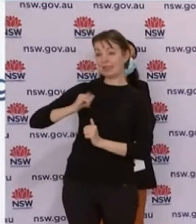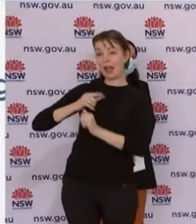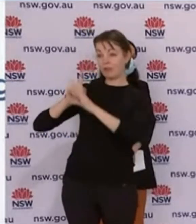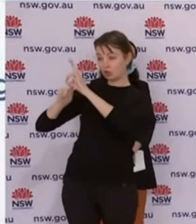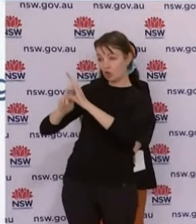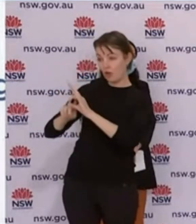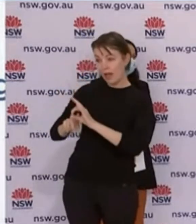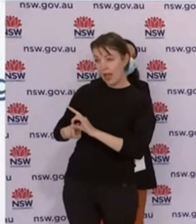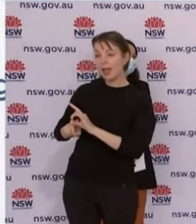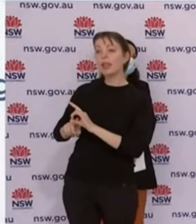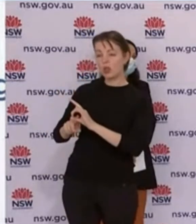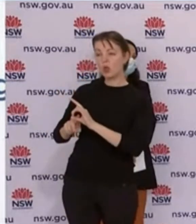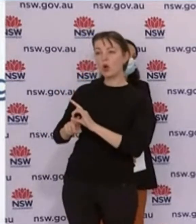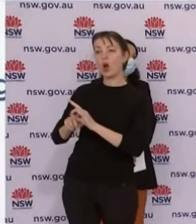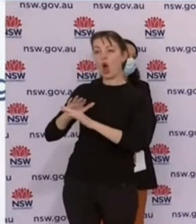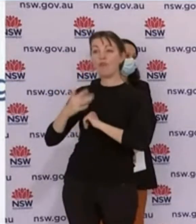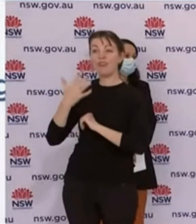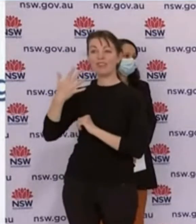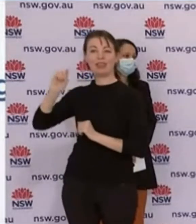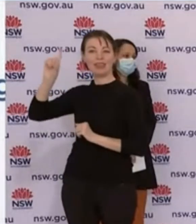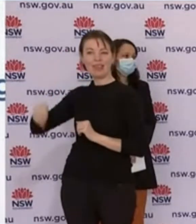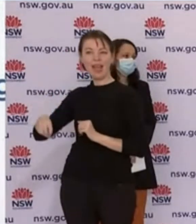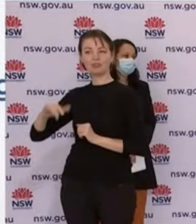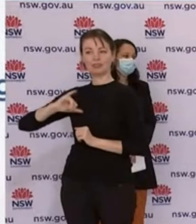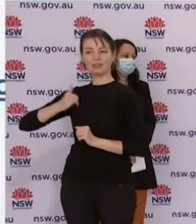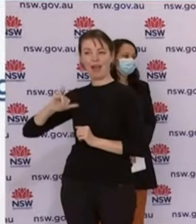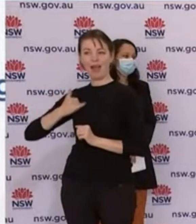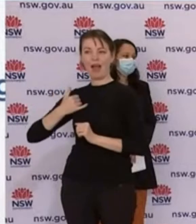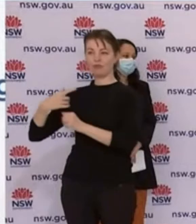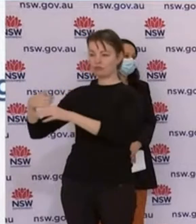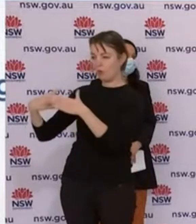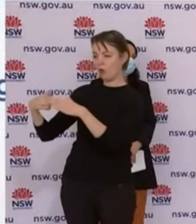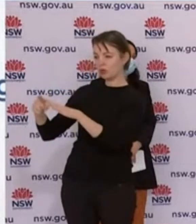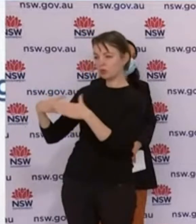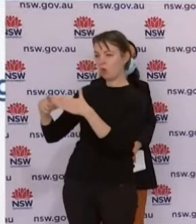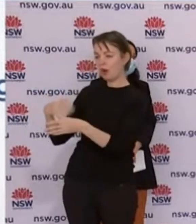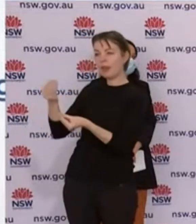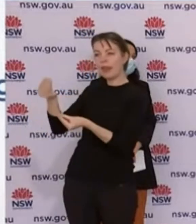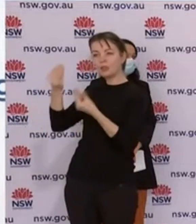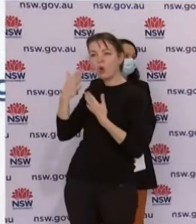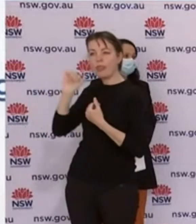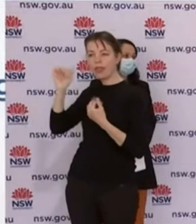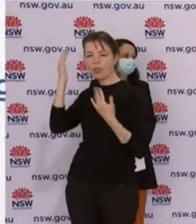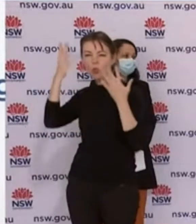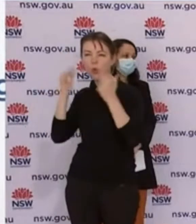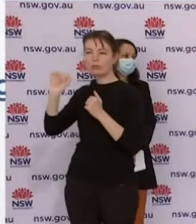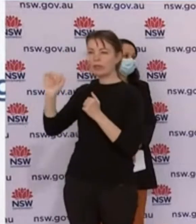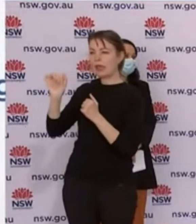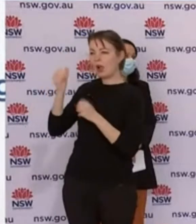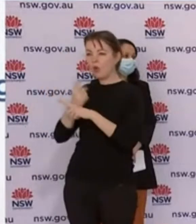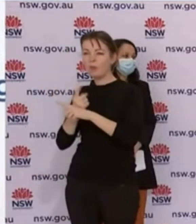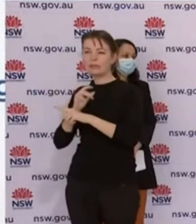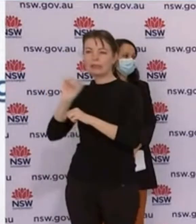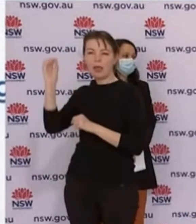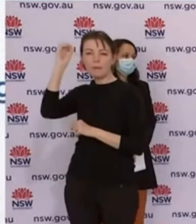last week. Pleasingly, we've had more than 50,000 staff respond to that. And that has given us an indication which shows that we have almost